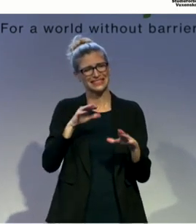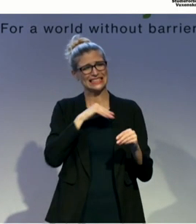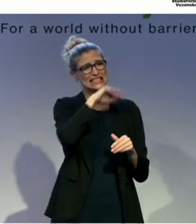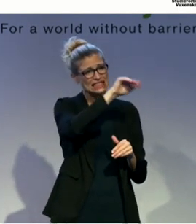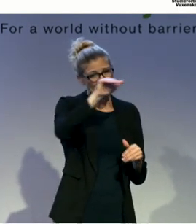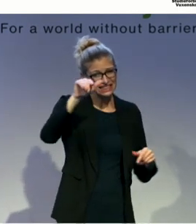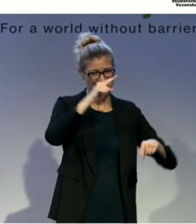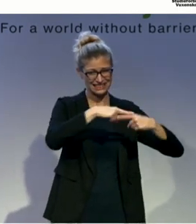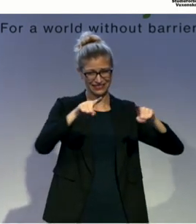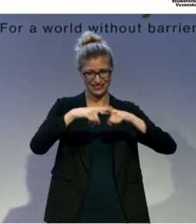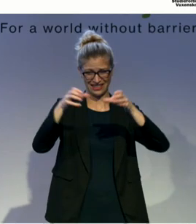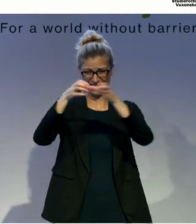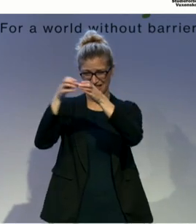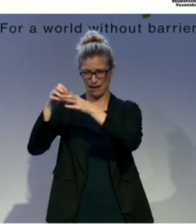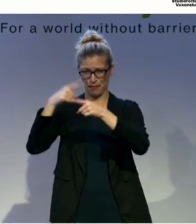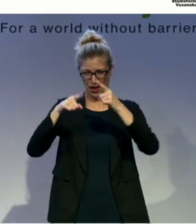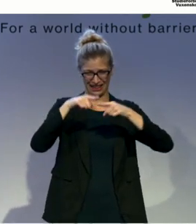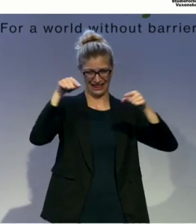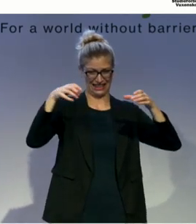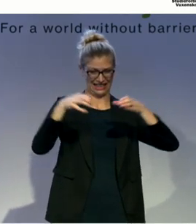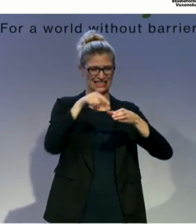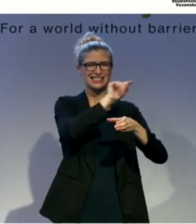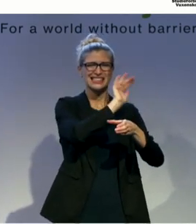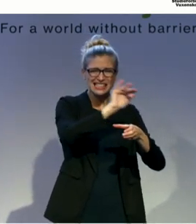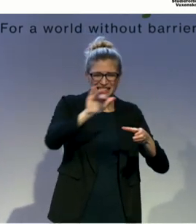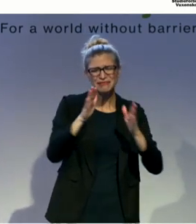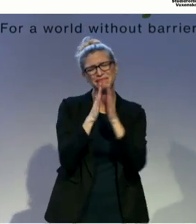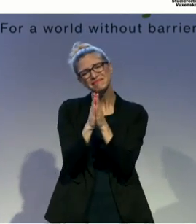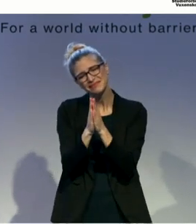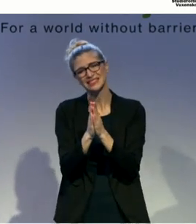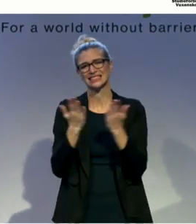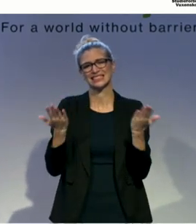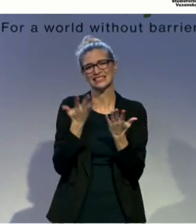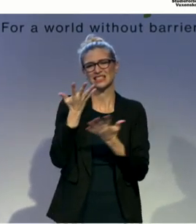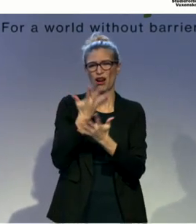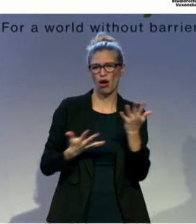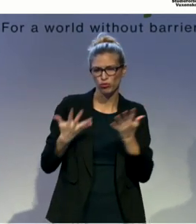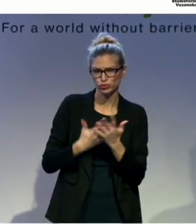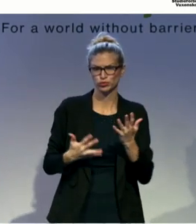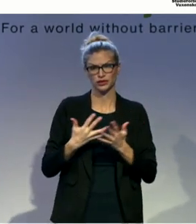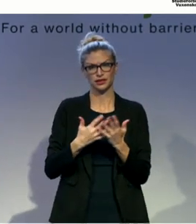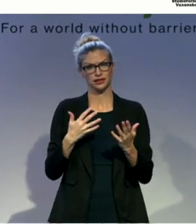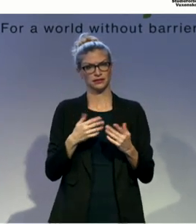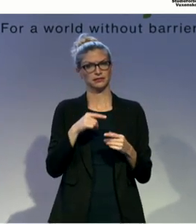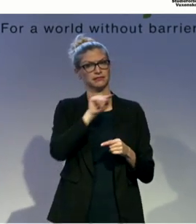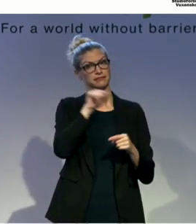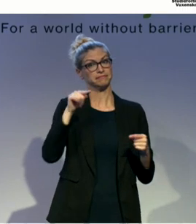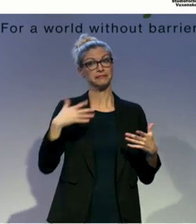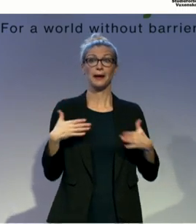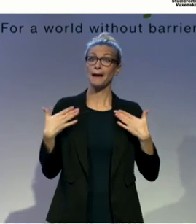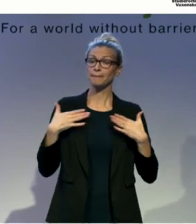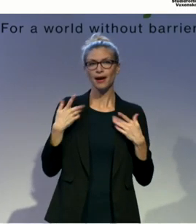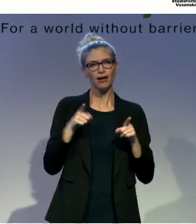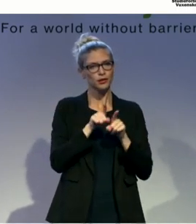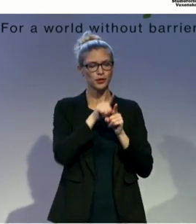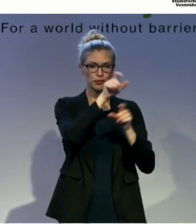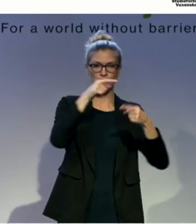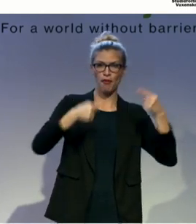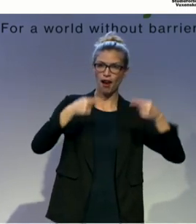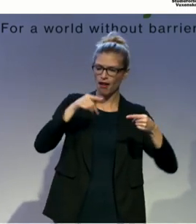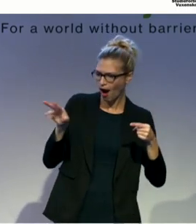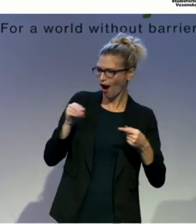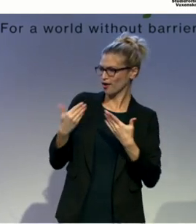policies. We are happy to learn from others. We're happy to share what we have learned, and we're happy to